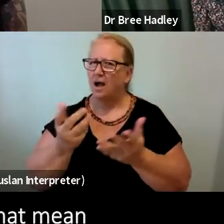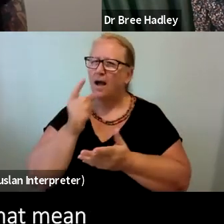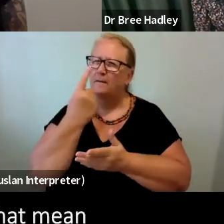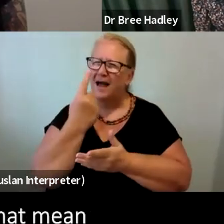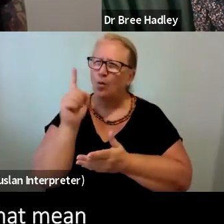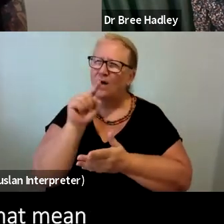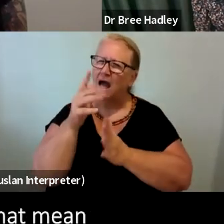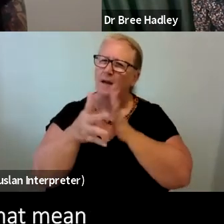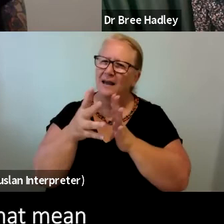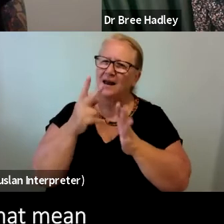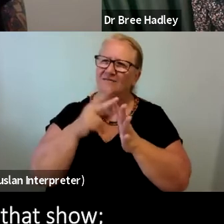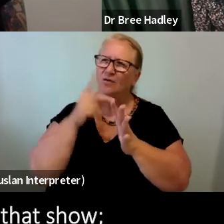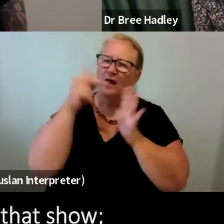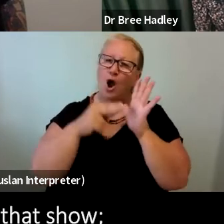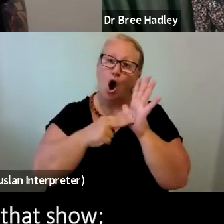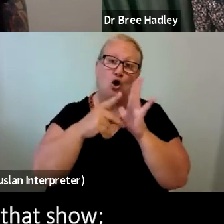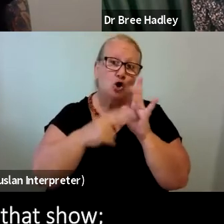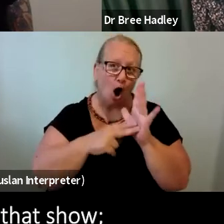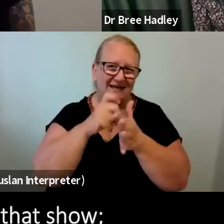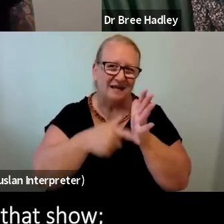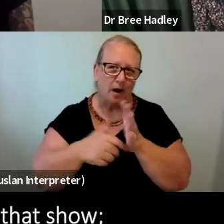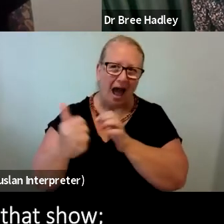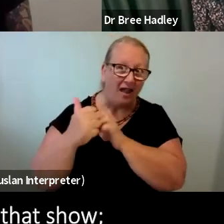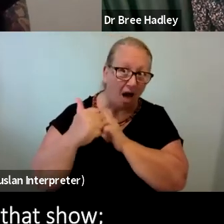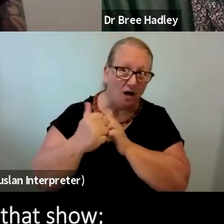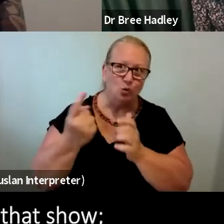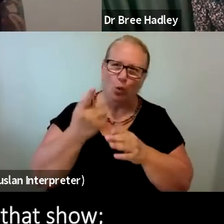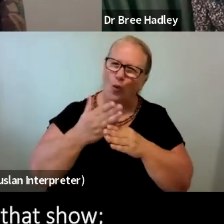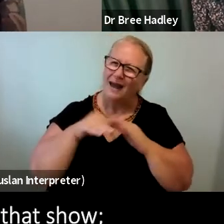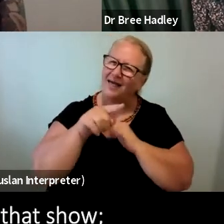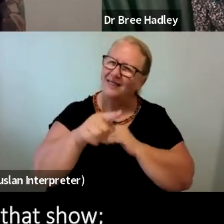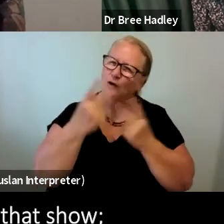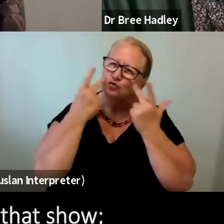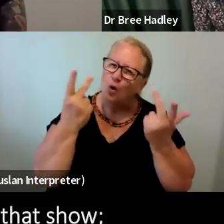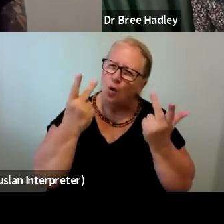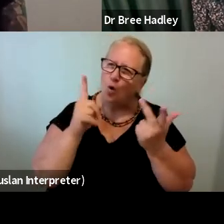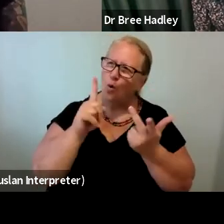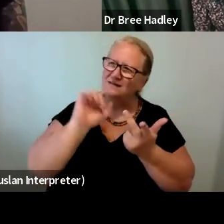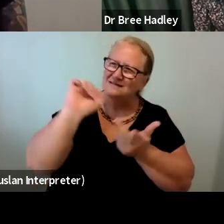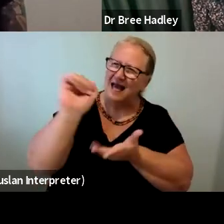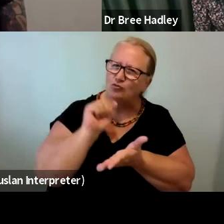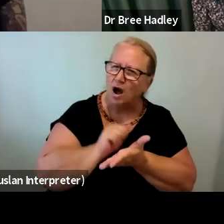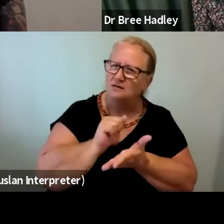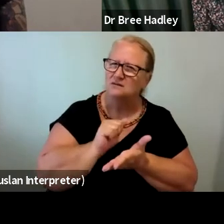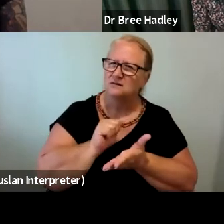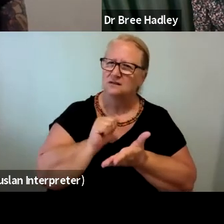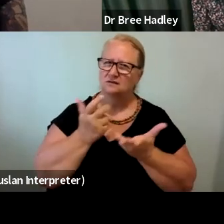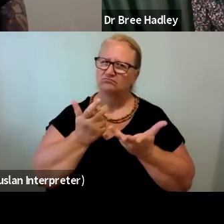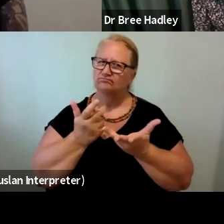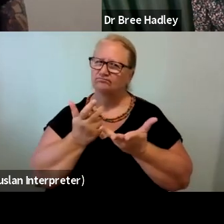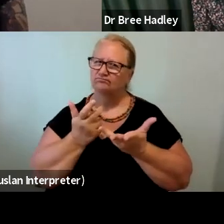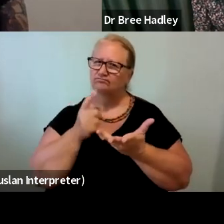the non-disabled allies who also work on that show, and what right do they have, and what have you?